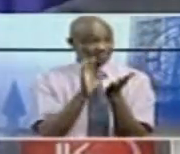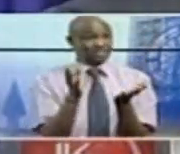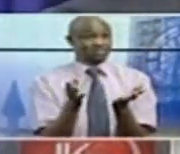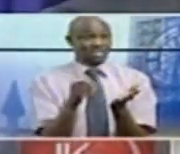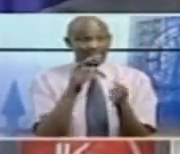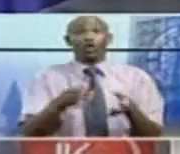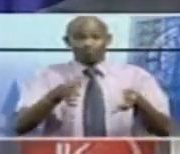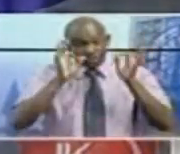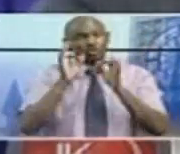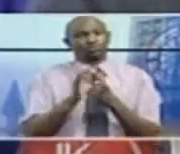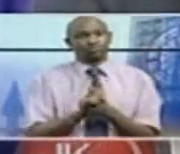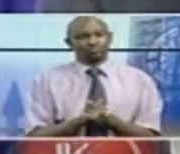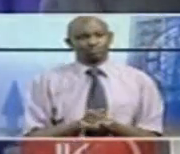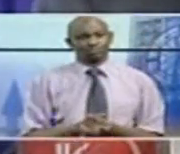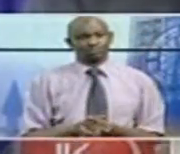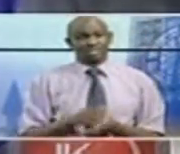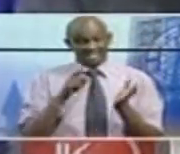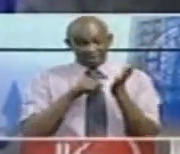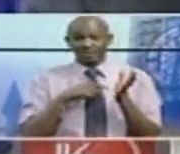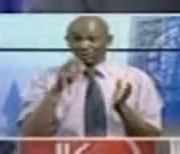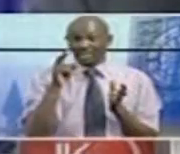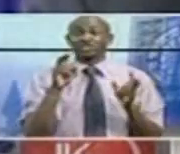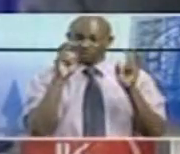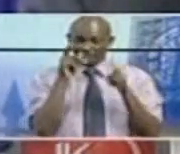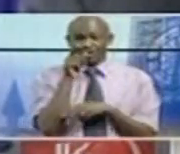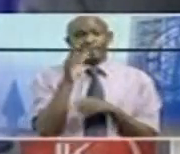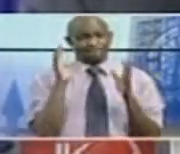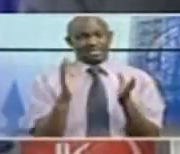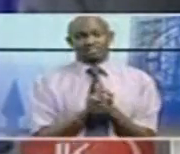It's an official issue. If it's a subject matter under